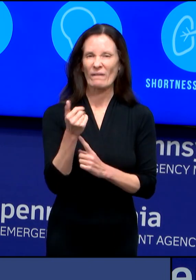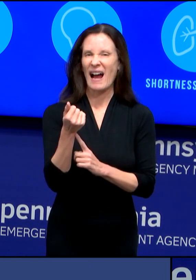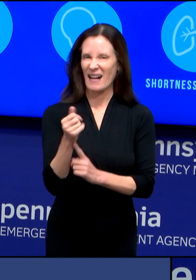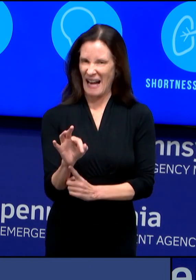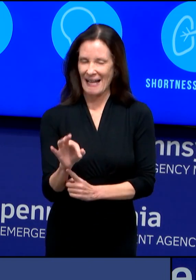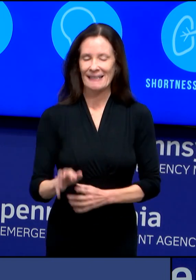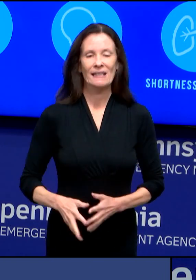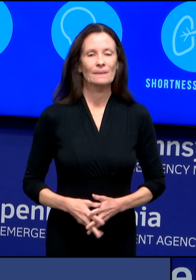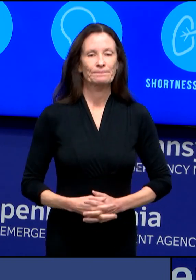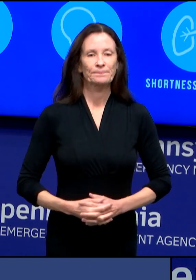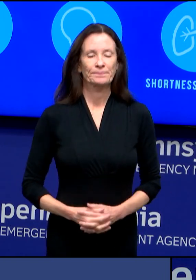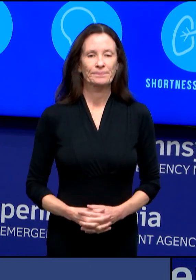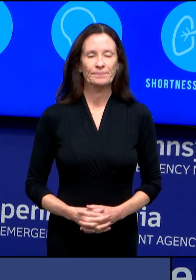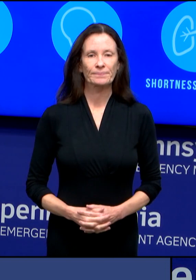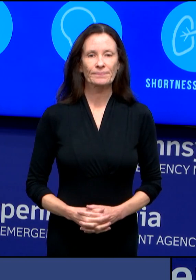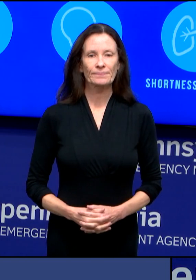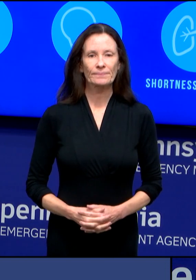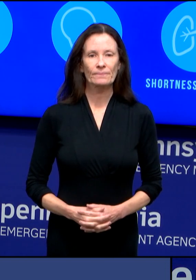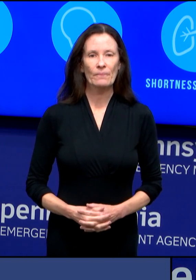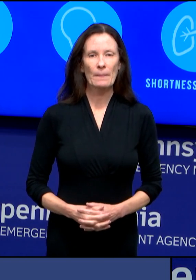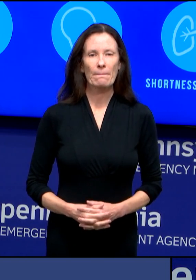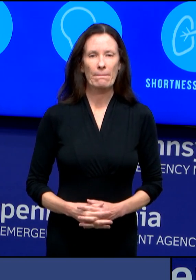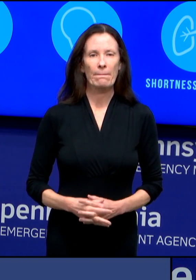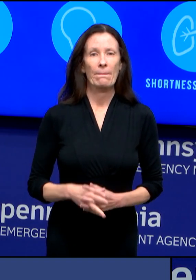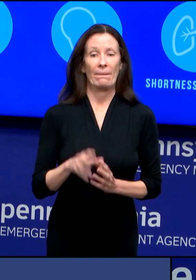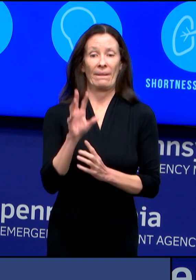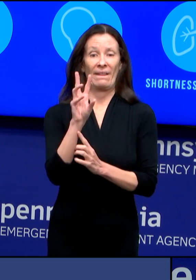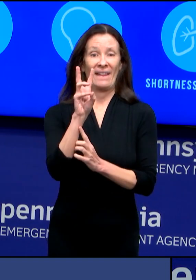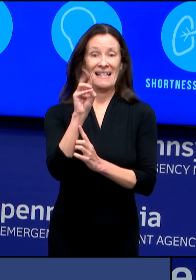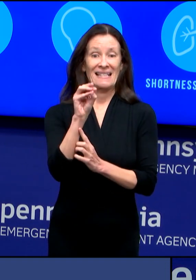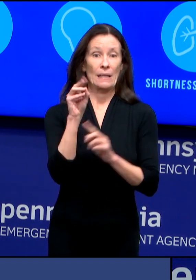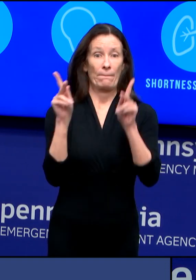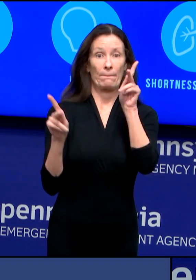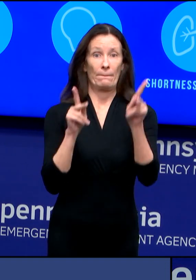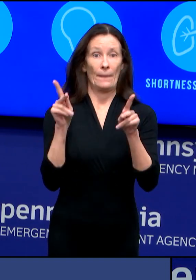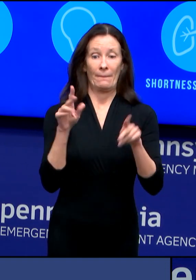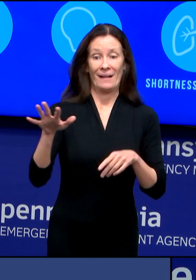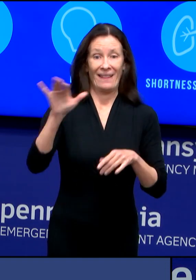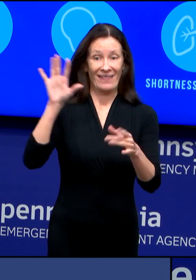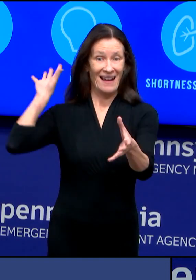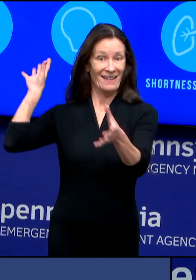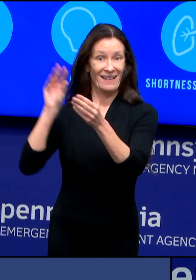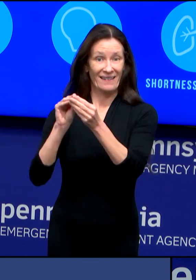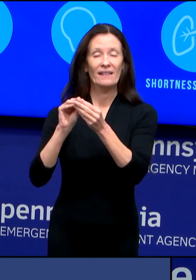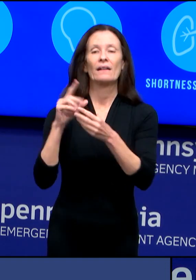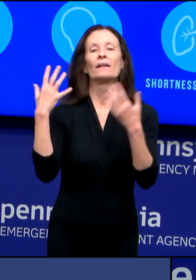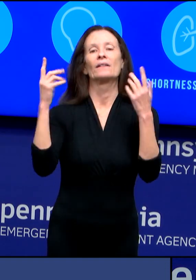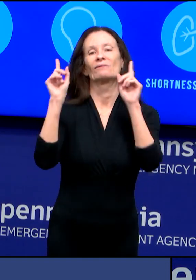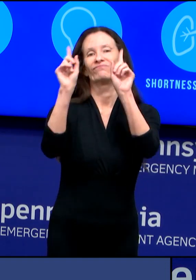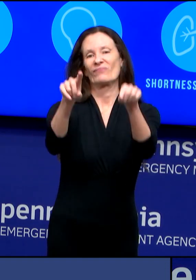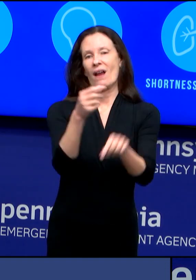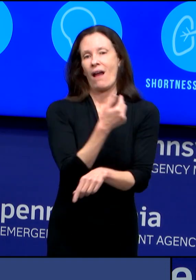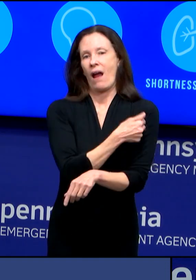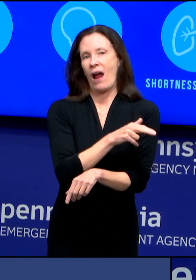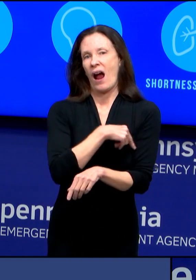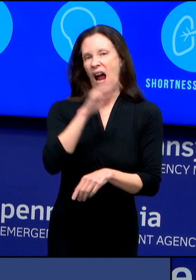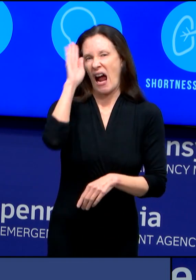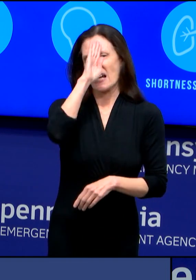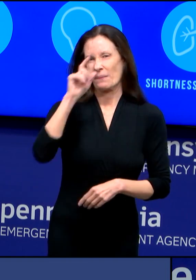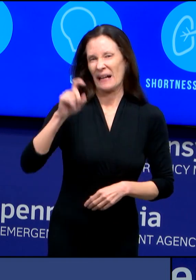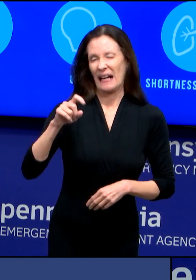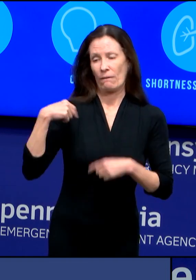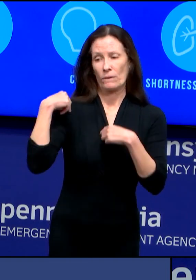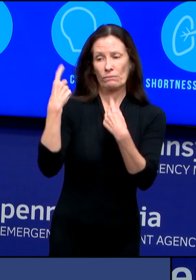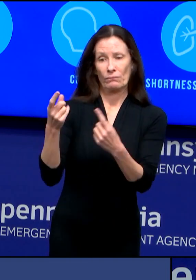Approximately 60 Pennsylvanians have required hospitalization since March 6th, when we first confirmed our